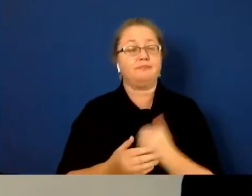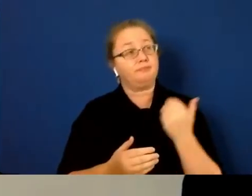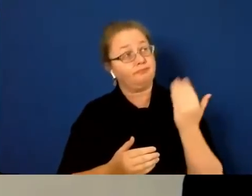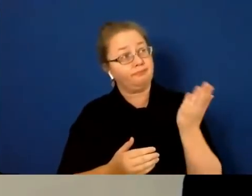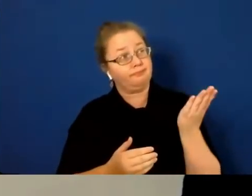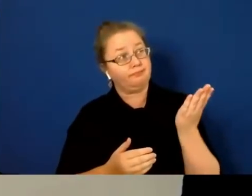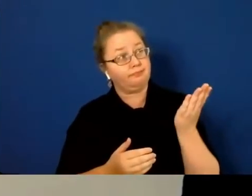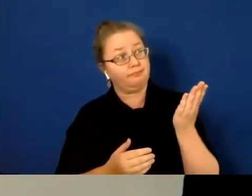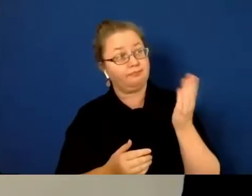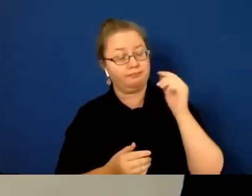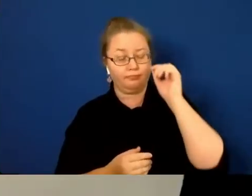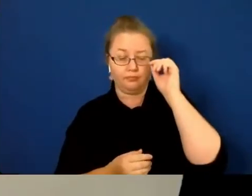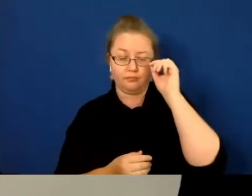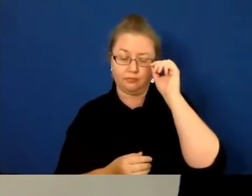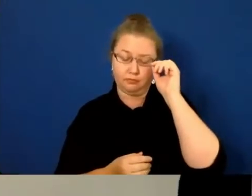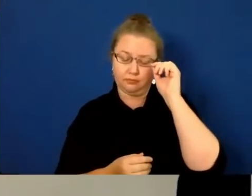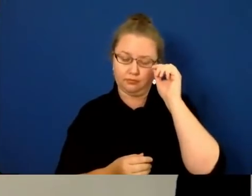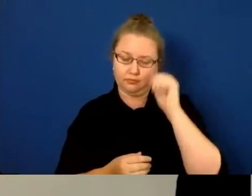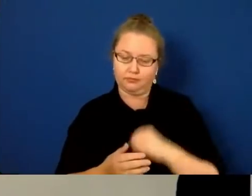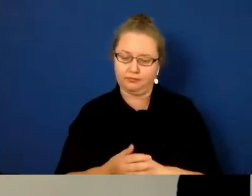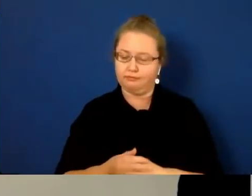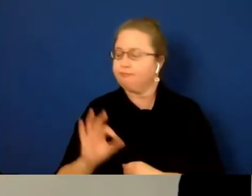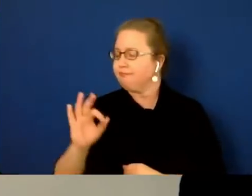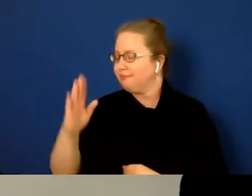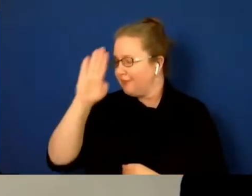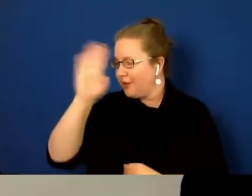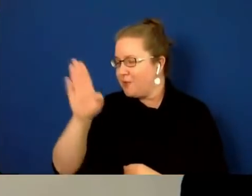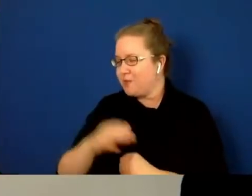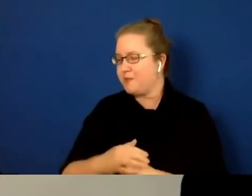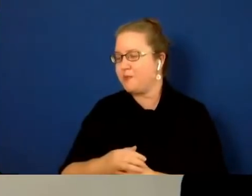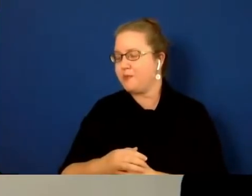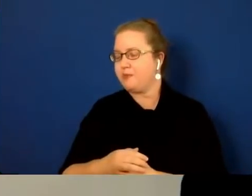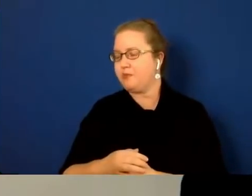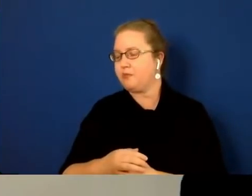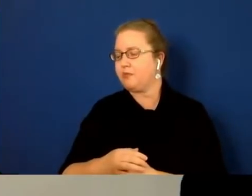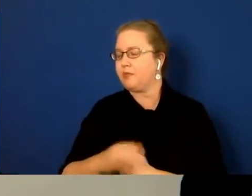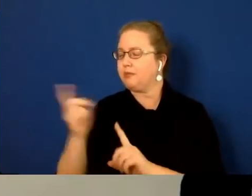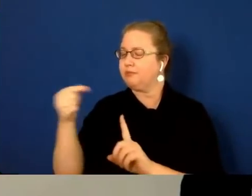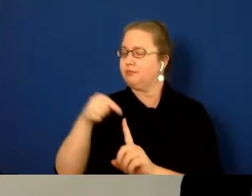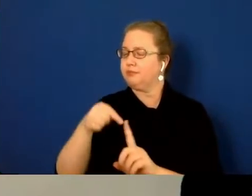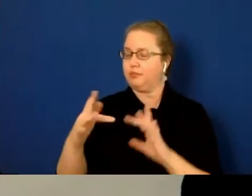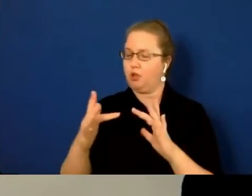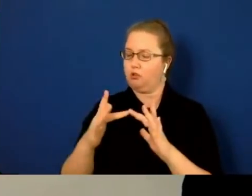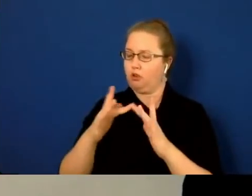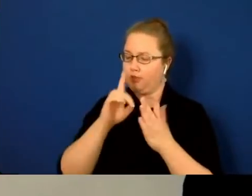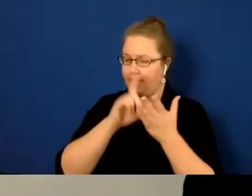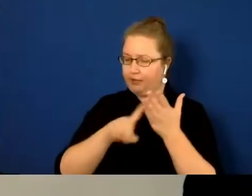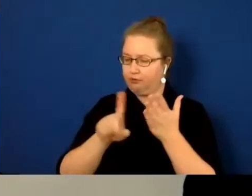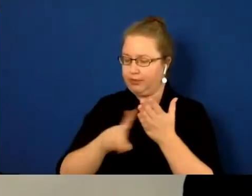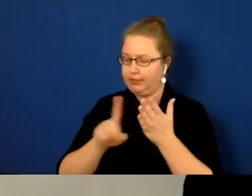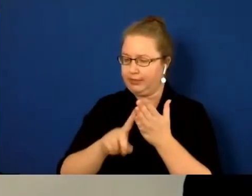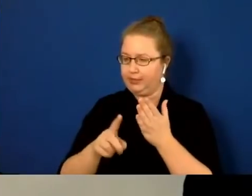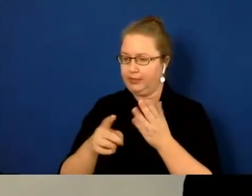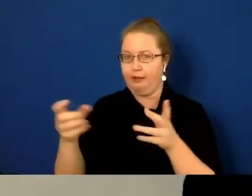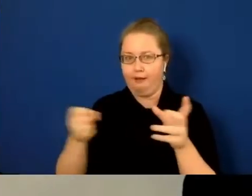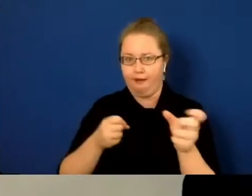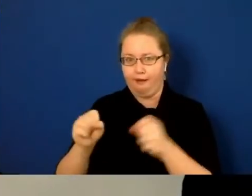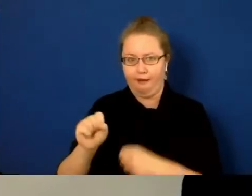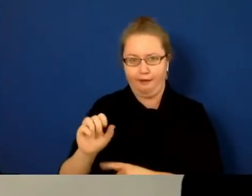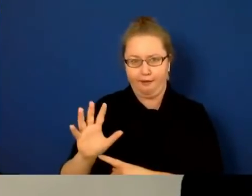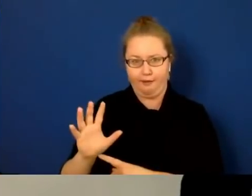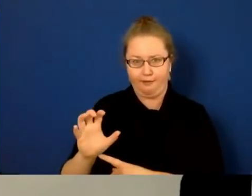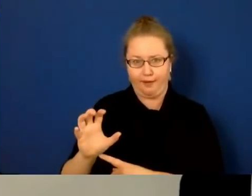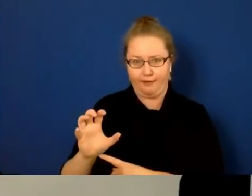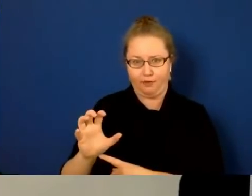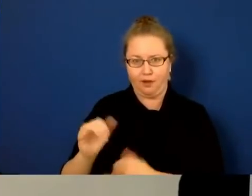people who have a reason for not wearing a mask. But no, we are not intending to make this mandatory. It is a